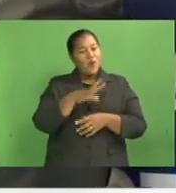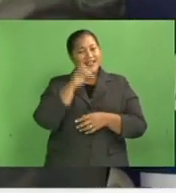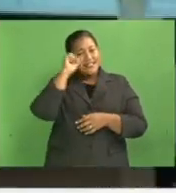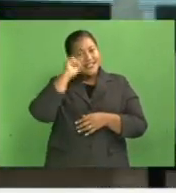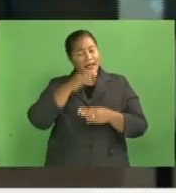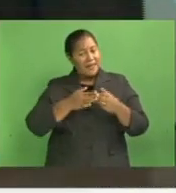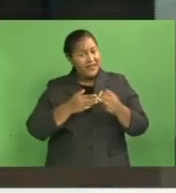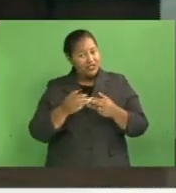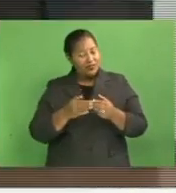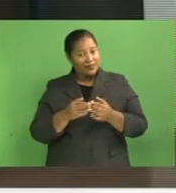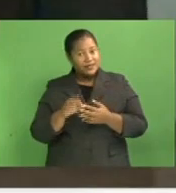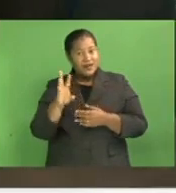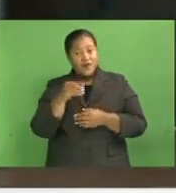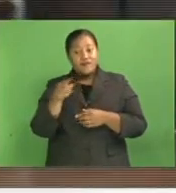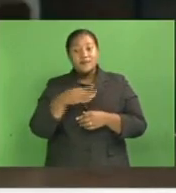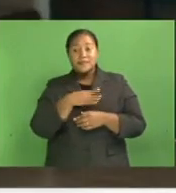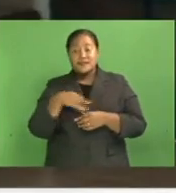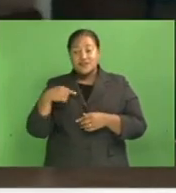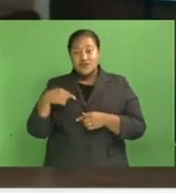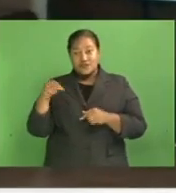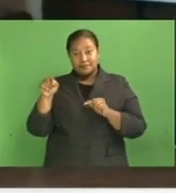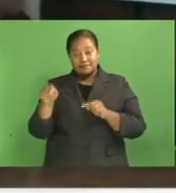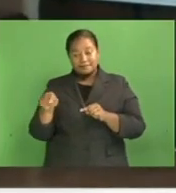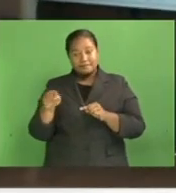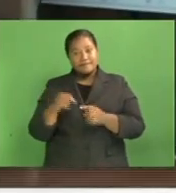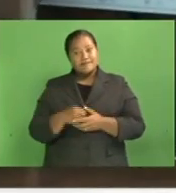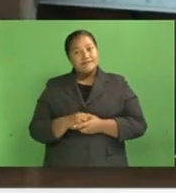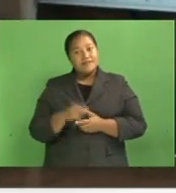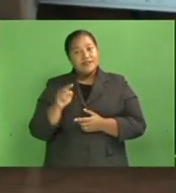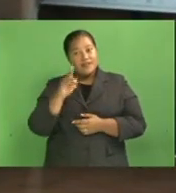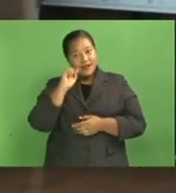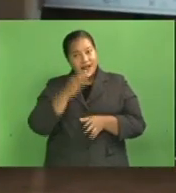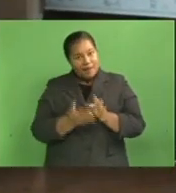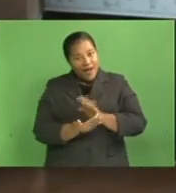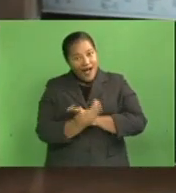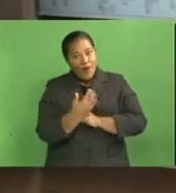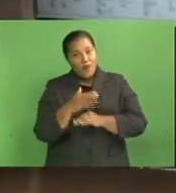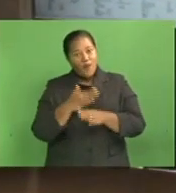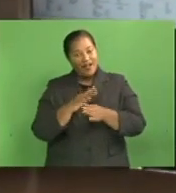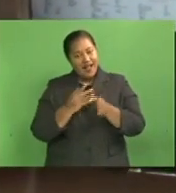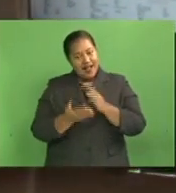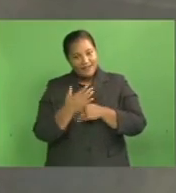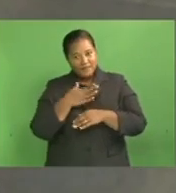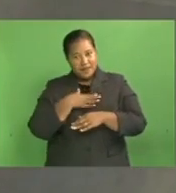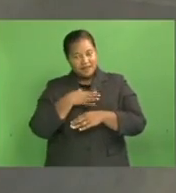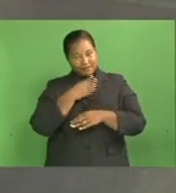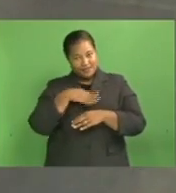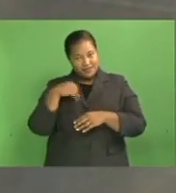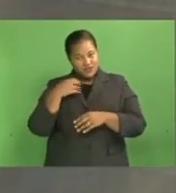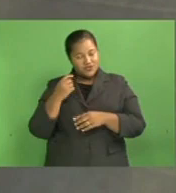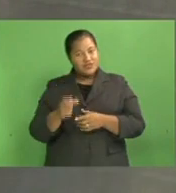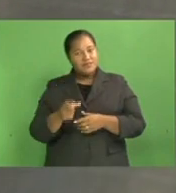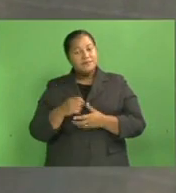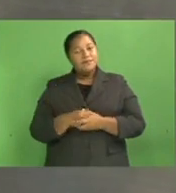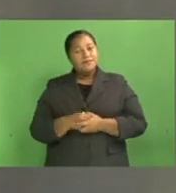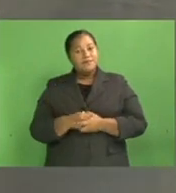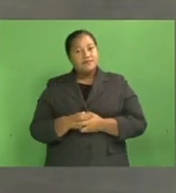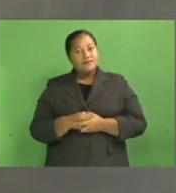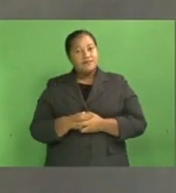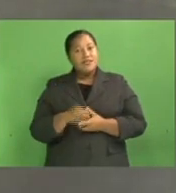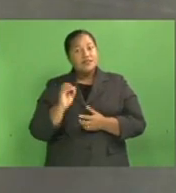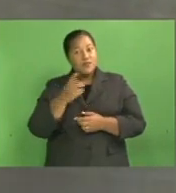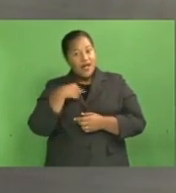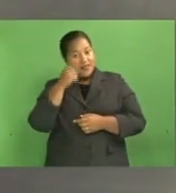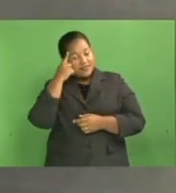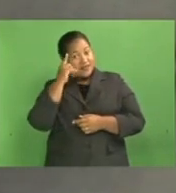of the ministries that come under my portfolio, that I think for the